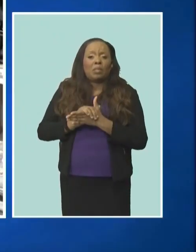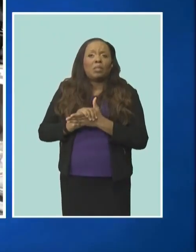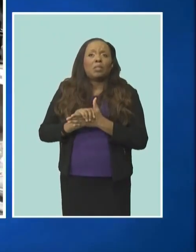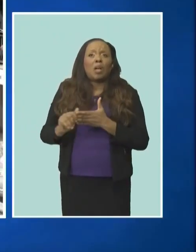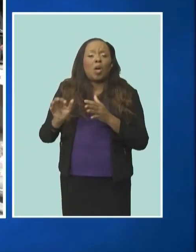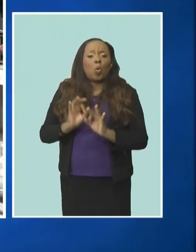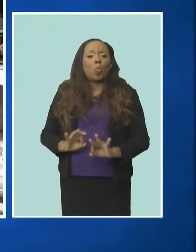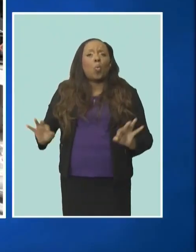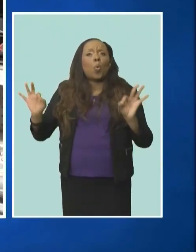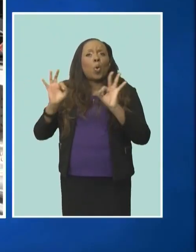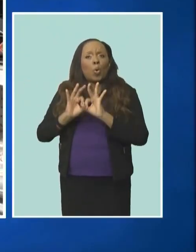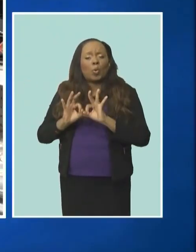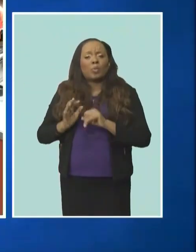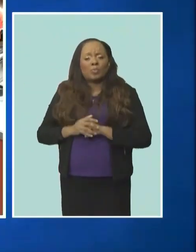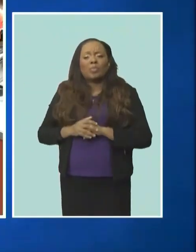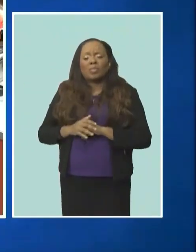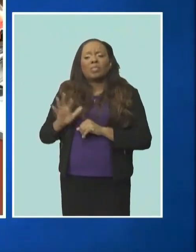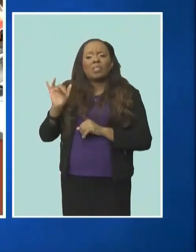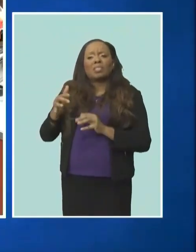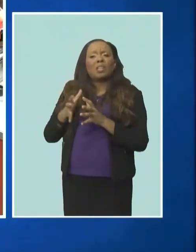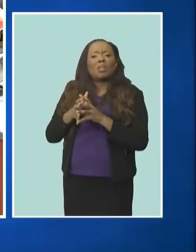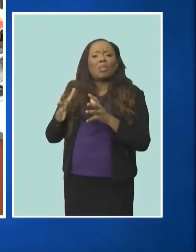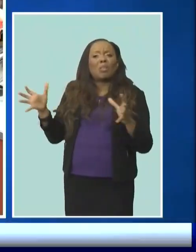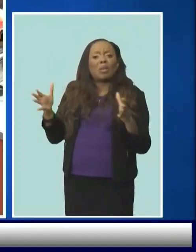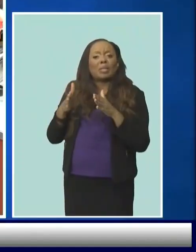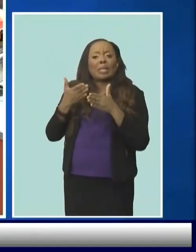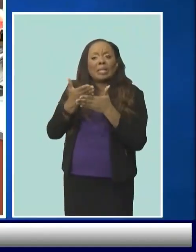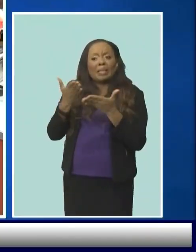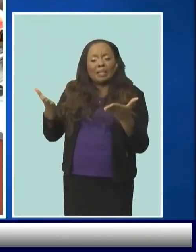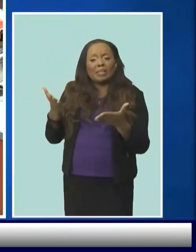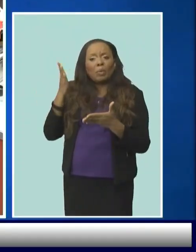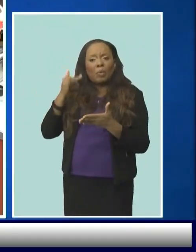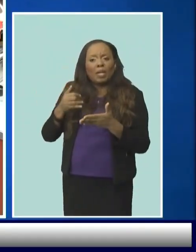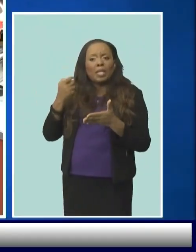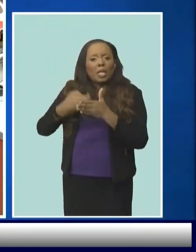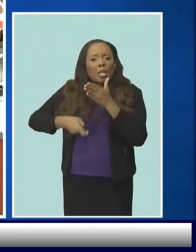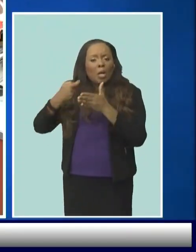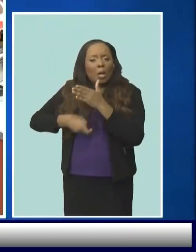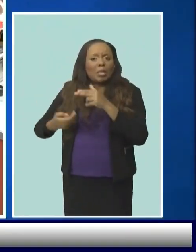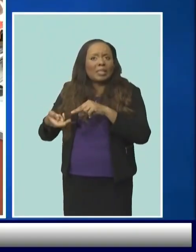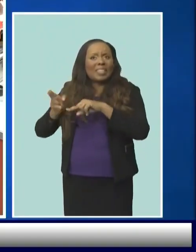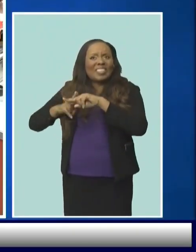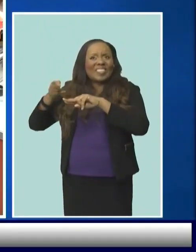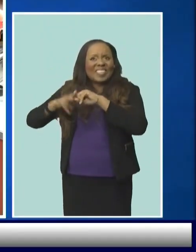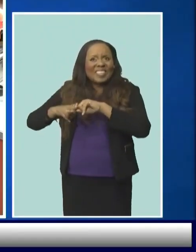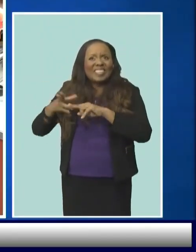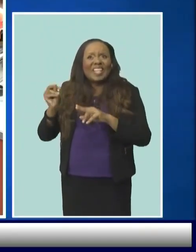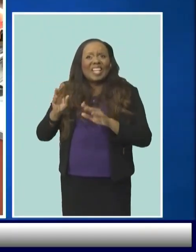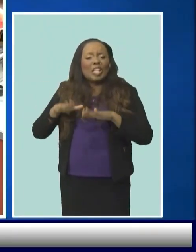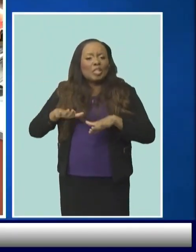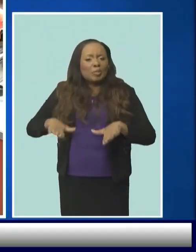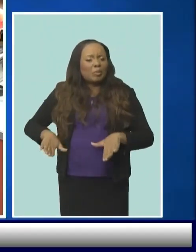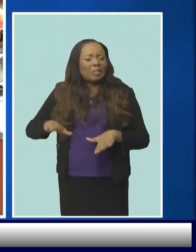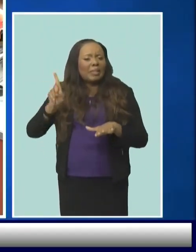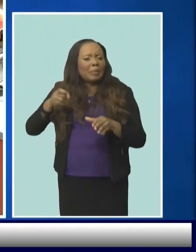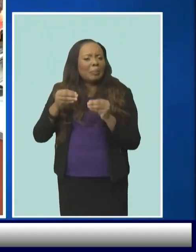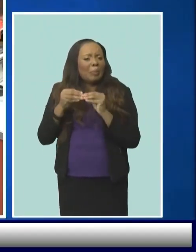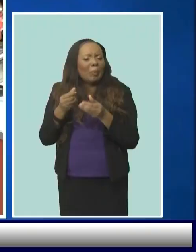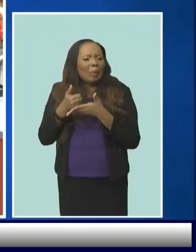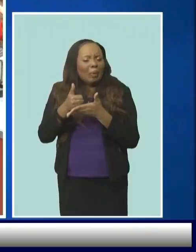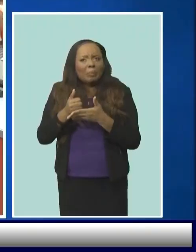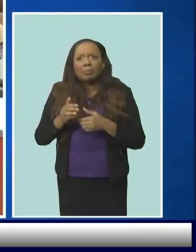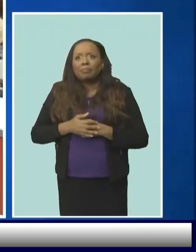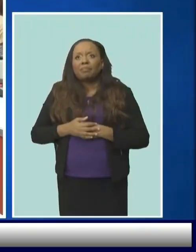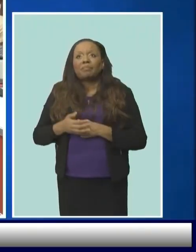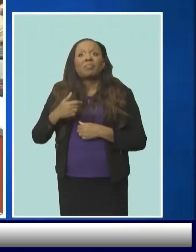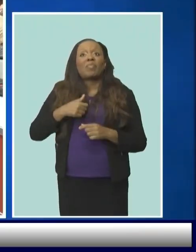supplies and the increase in need. There's so much increase because I was over at Beds last week and then I'm there again this morning.